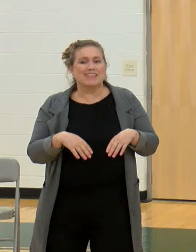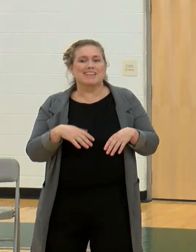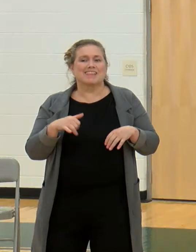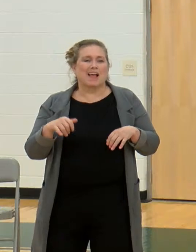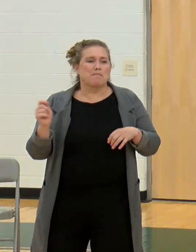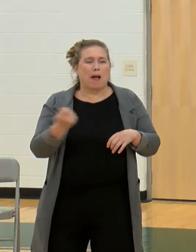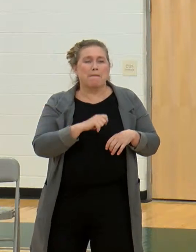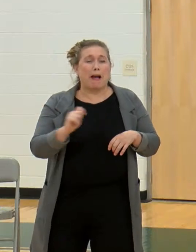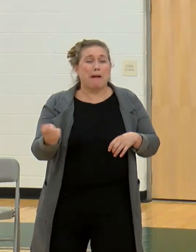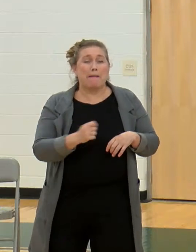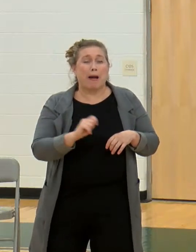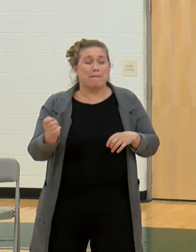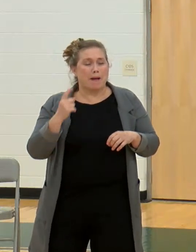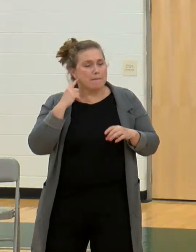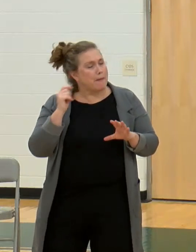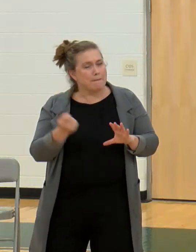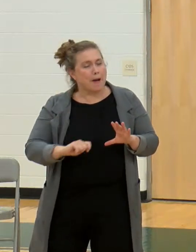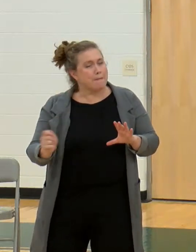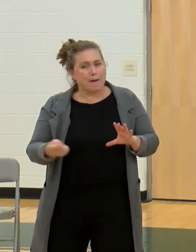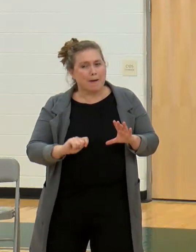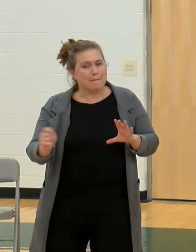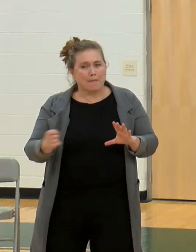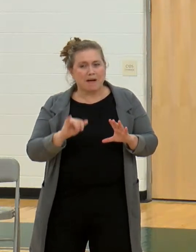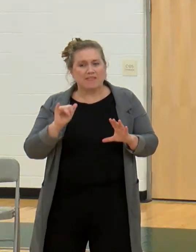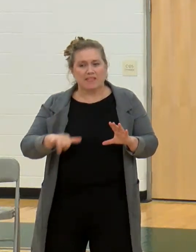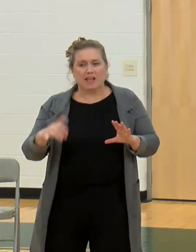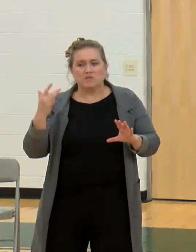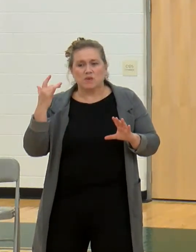that at this park.